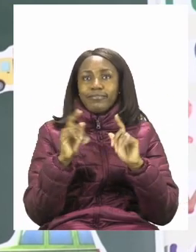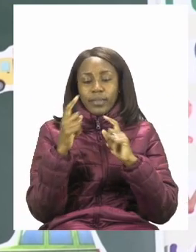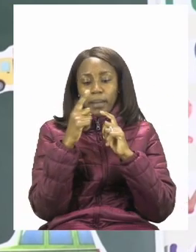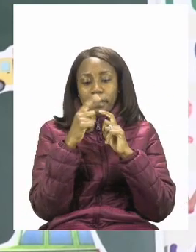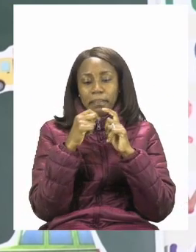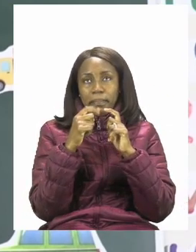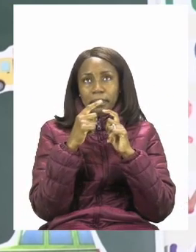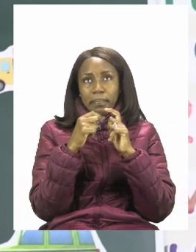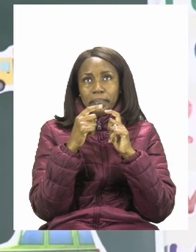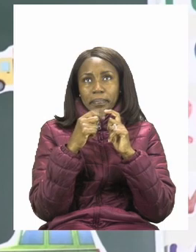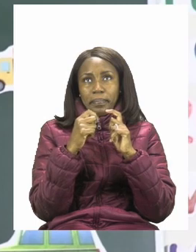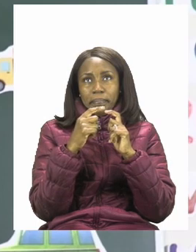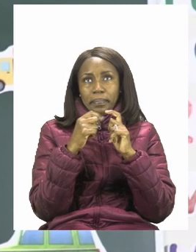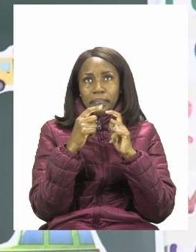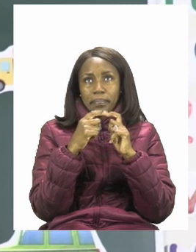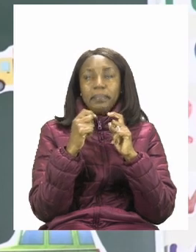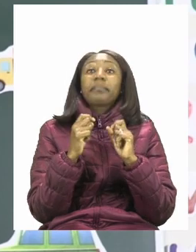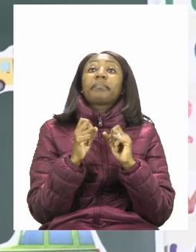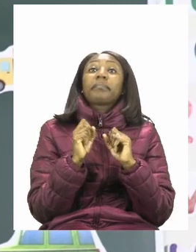color pink.